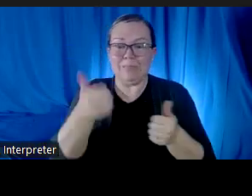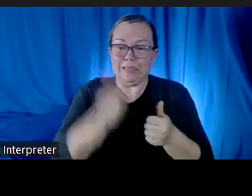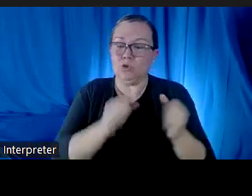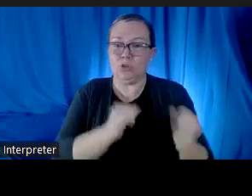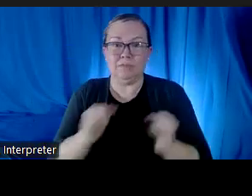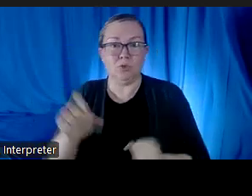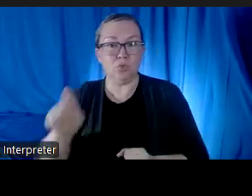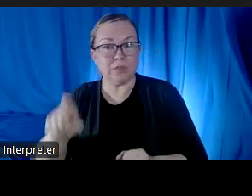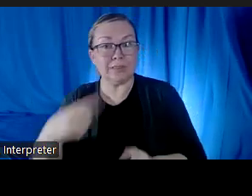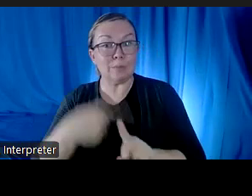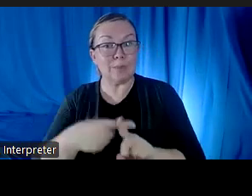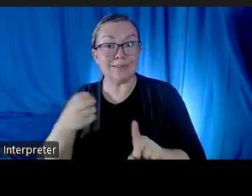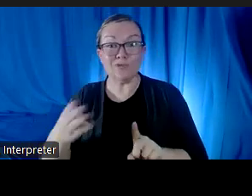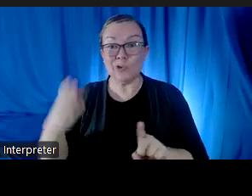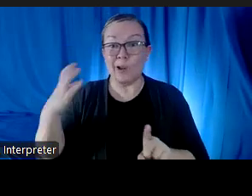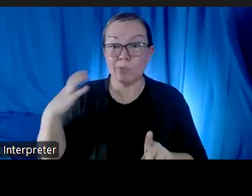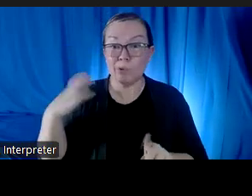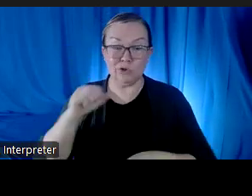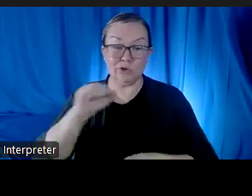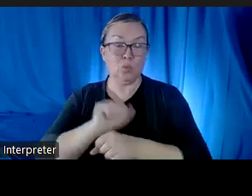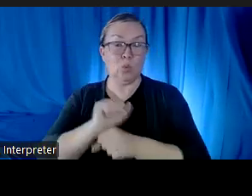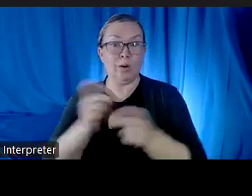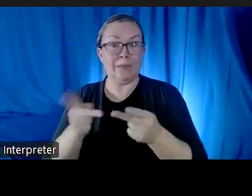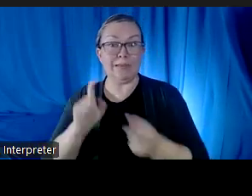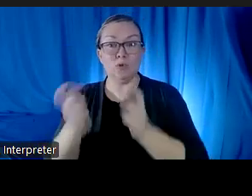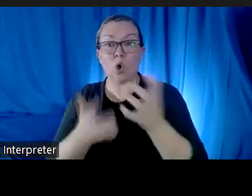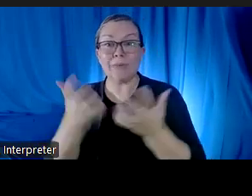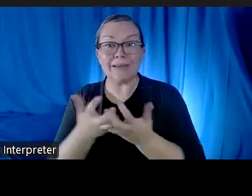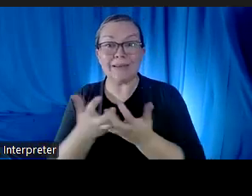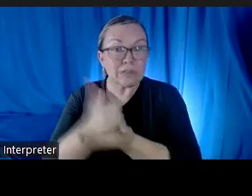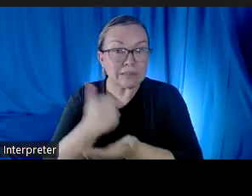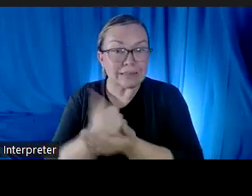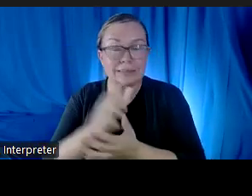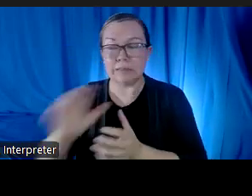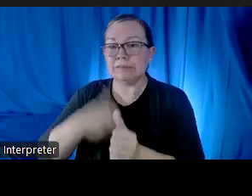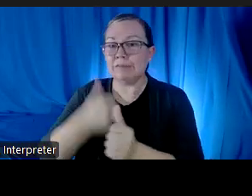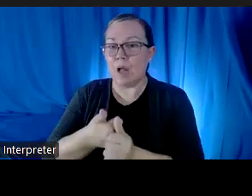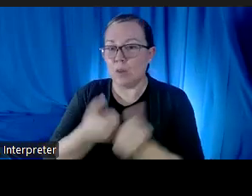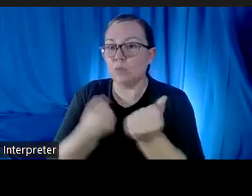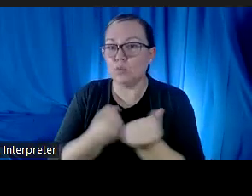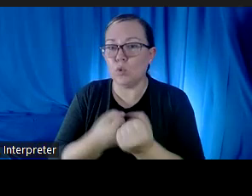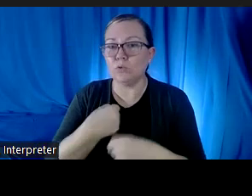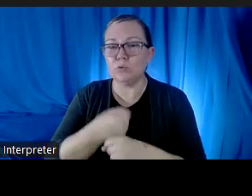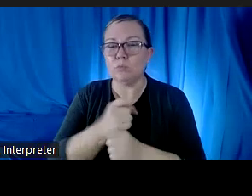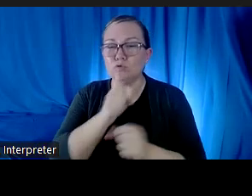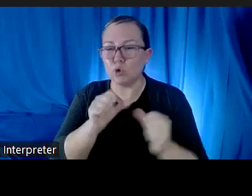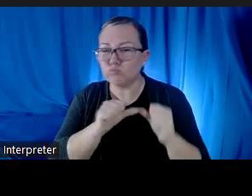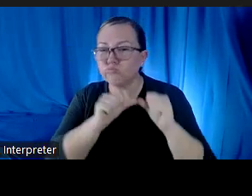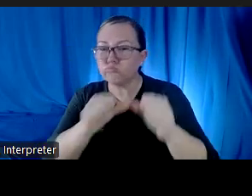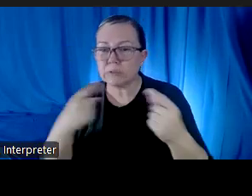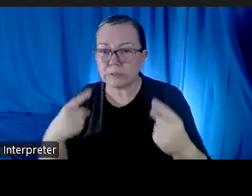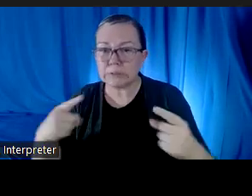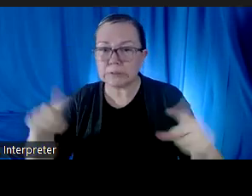we offer job coaching, workplace accommodation assistance, and follow-up support to ensure long-term success. We